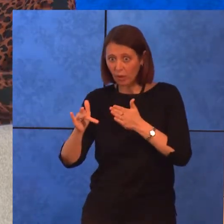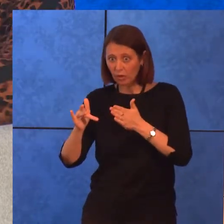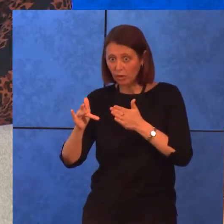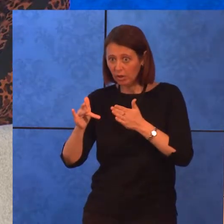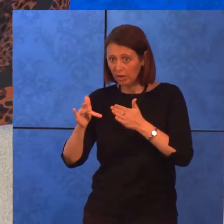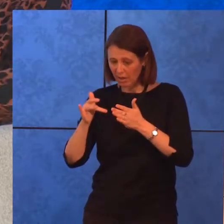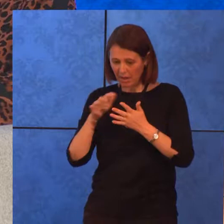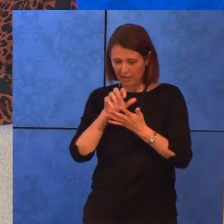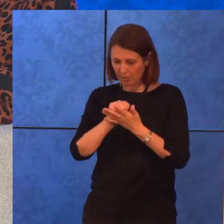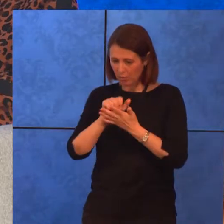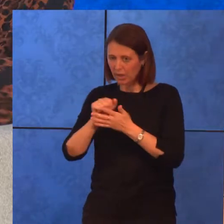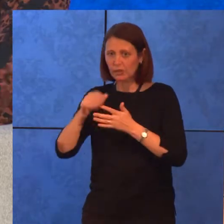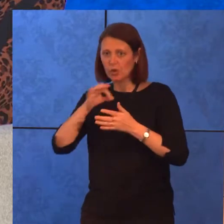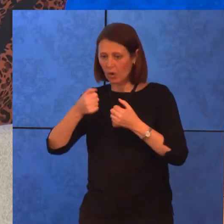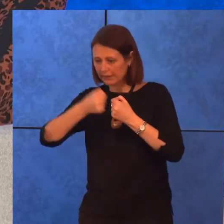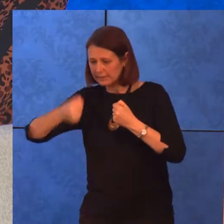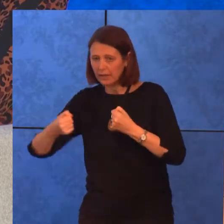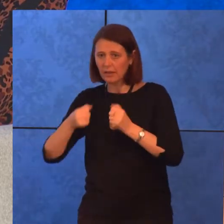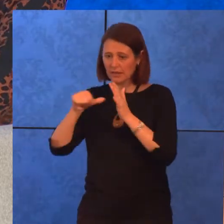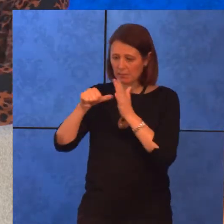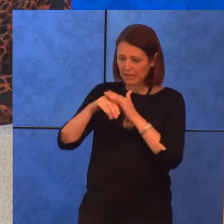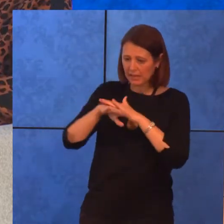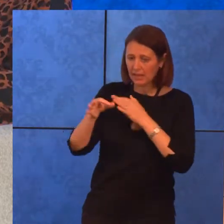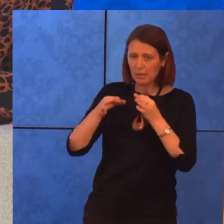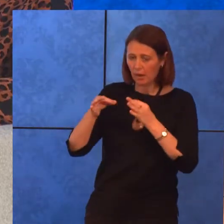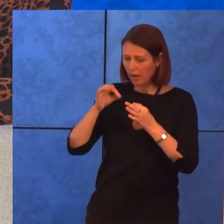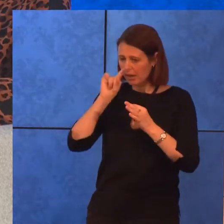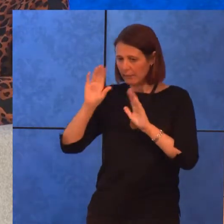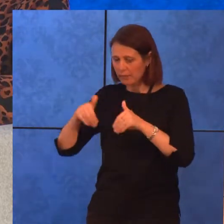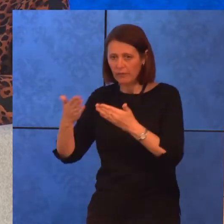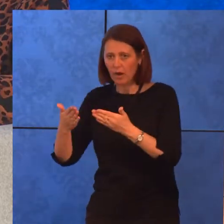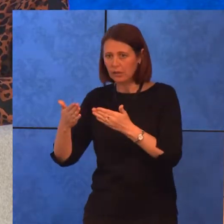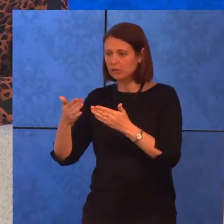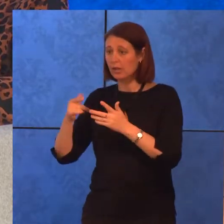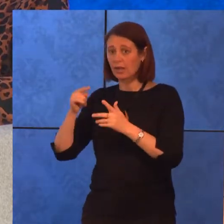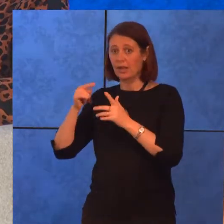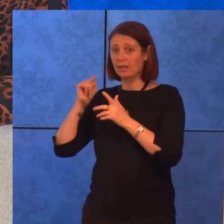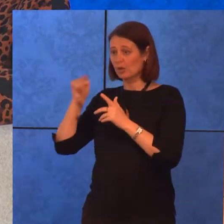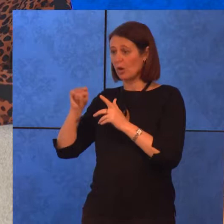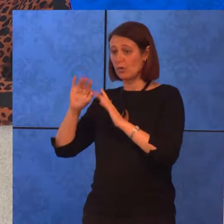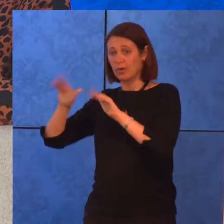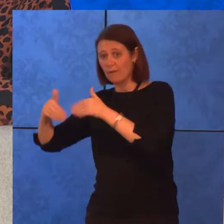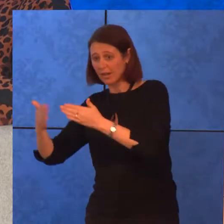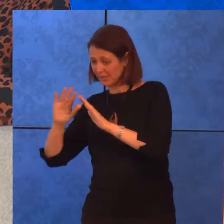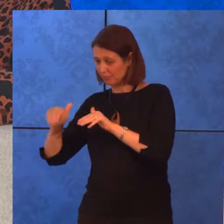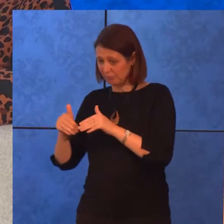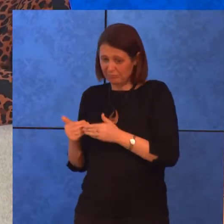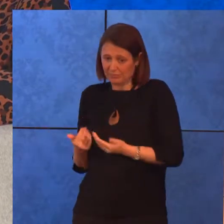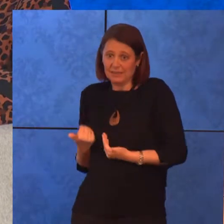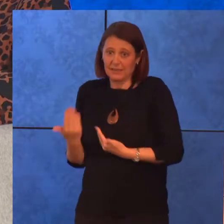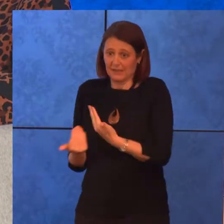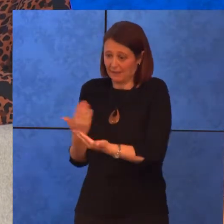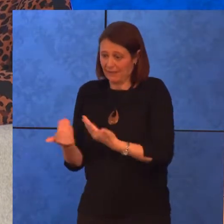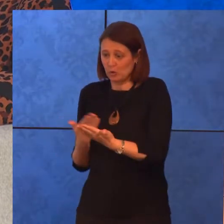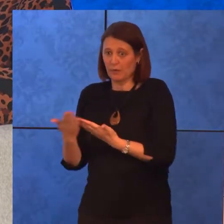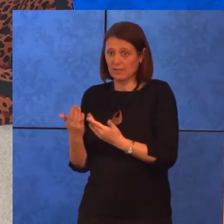plan bookings aren't extended, the money in the plan sort of ends, providers continue to provide in good faith services quite often,